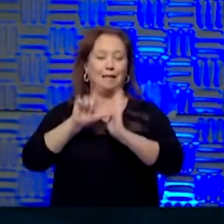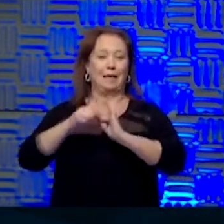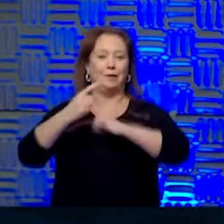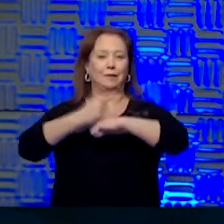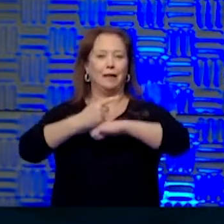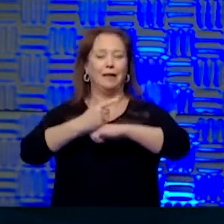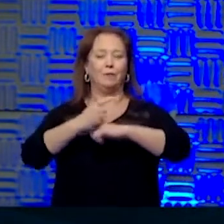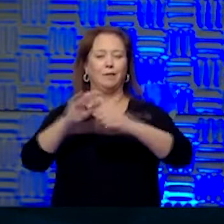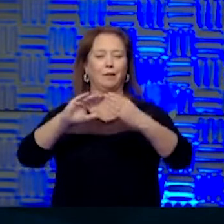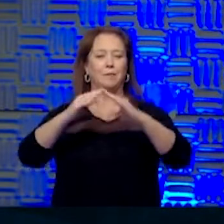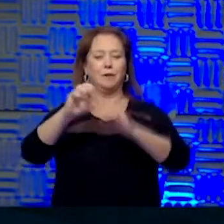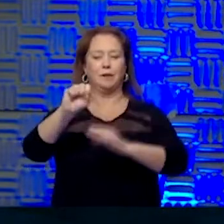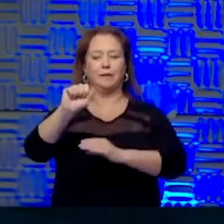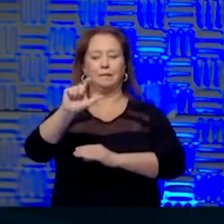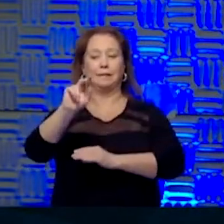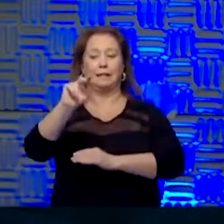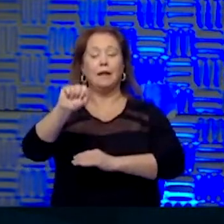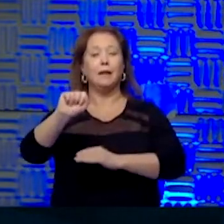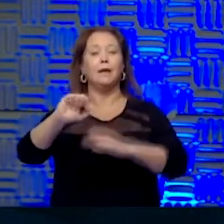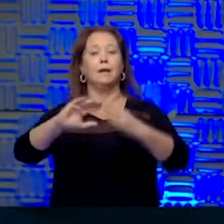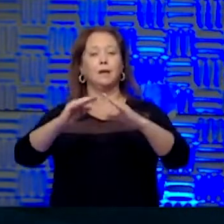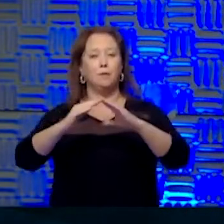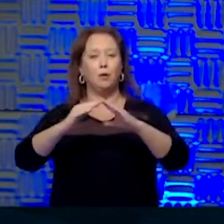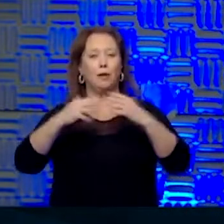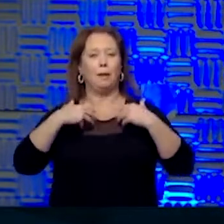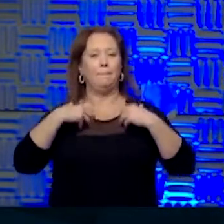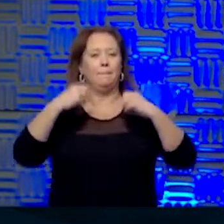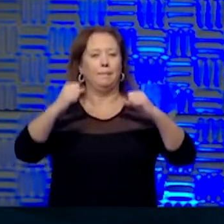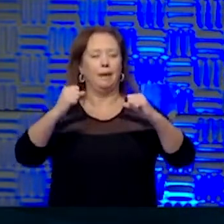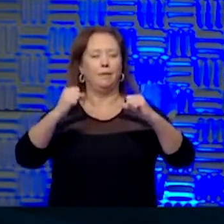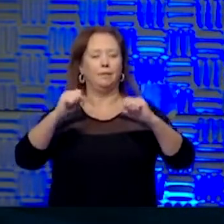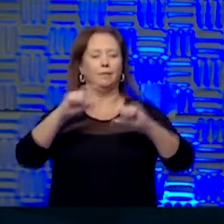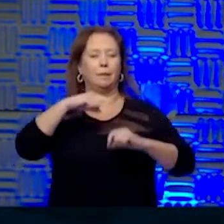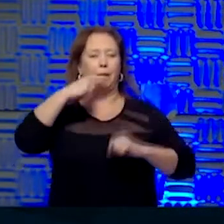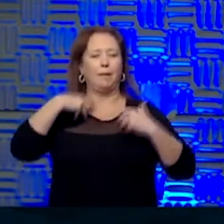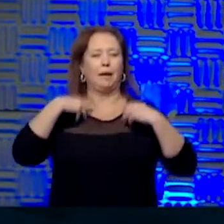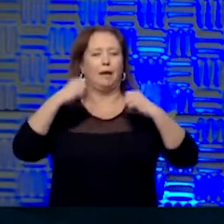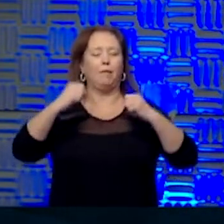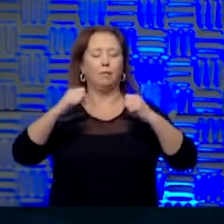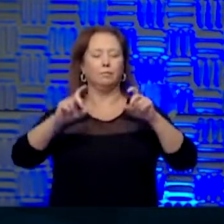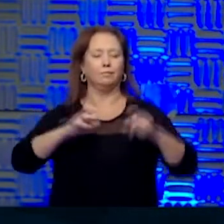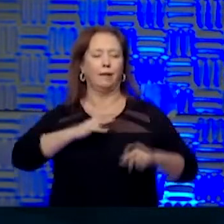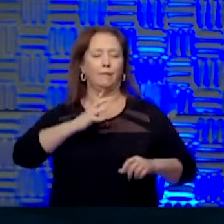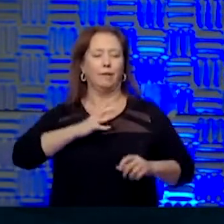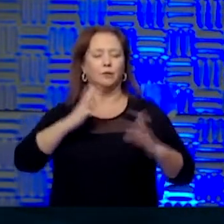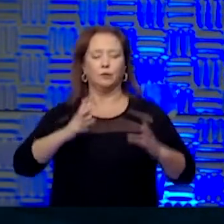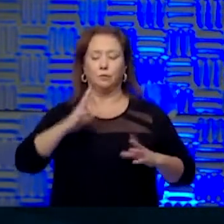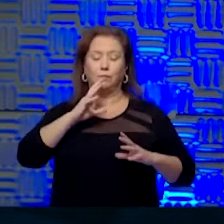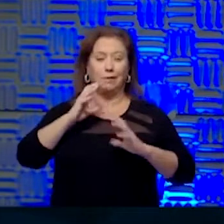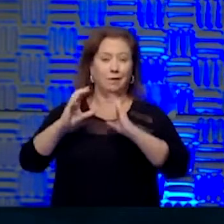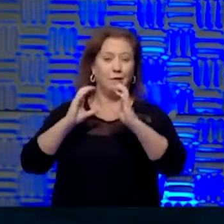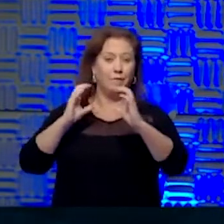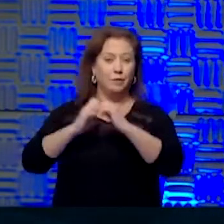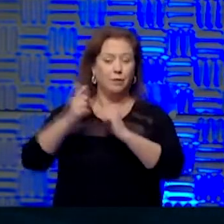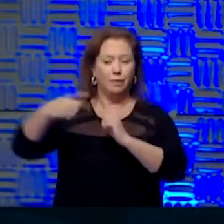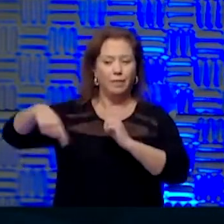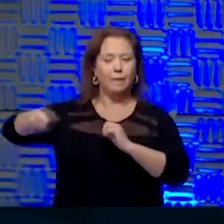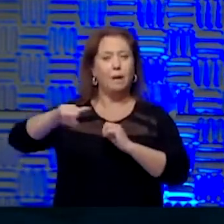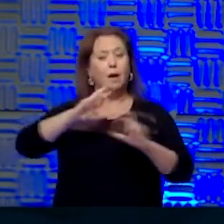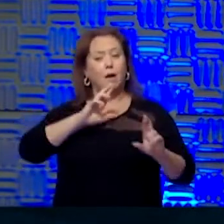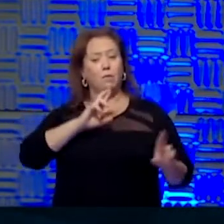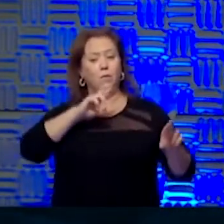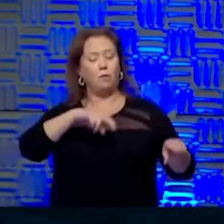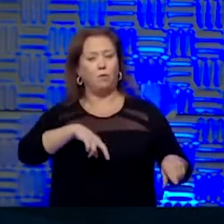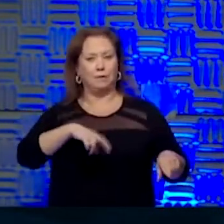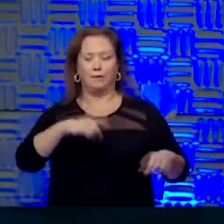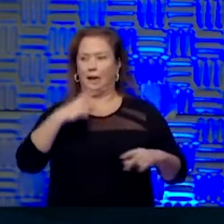Salina, gathering community and healthcare leaders, public health officials, and having a conversation about what's going on. And the reports, I've